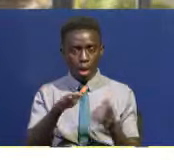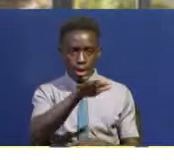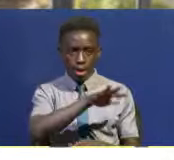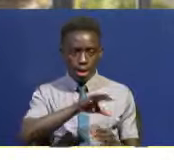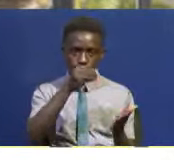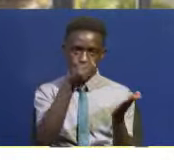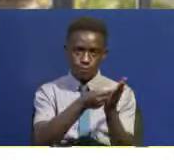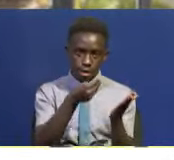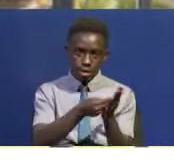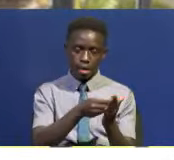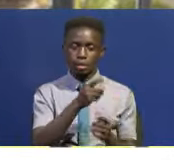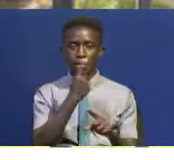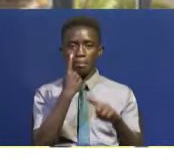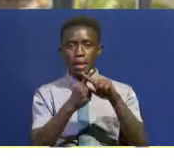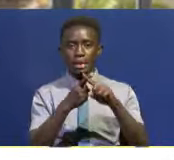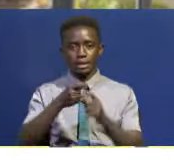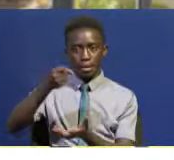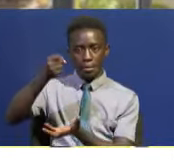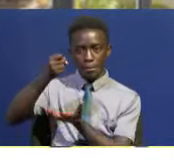and budget making.